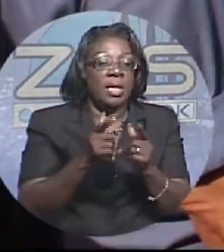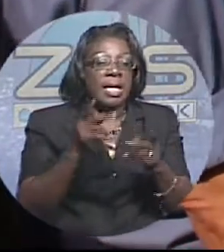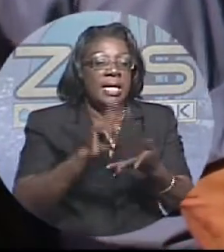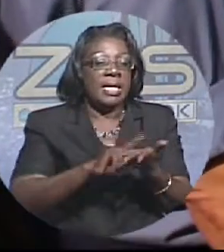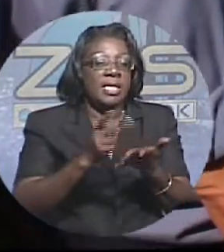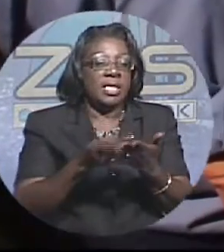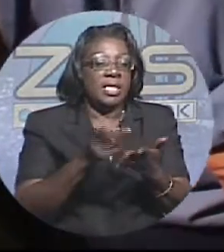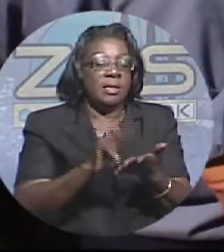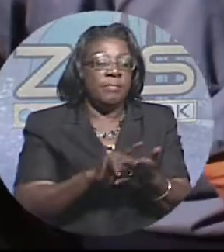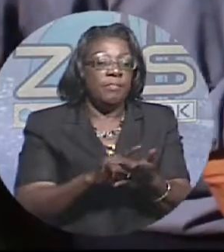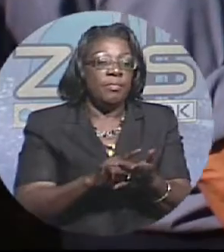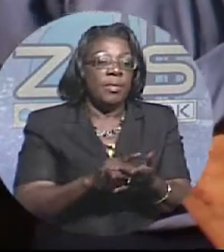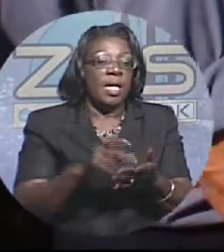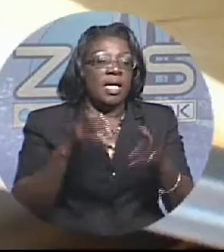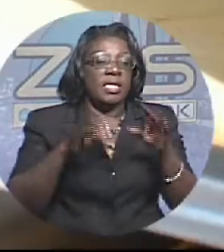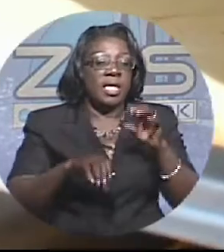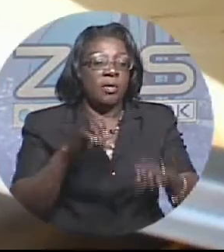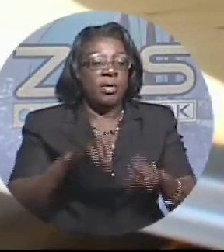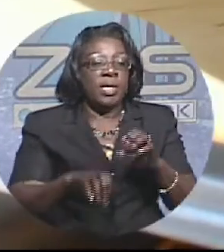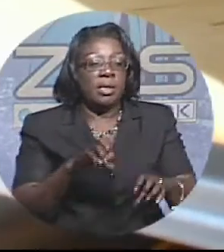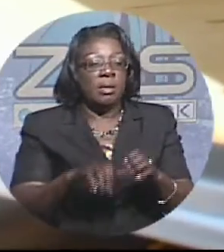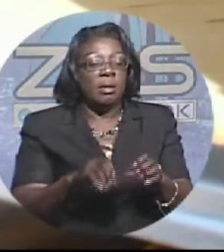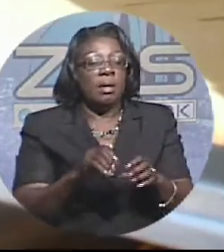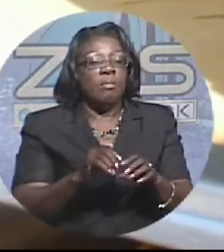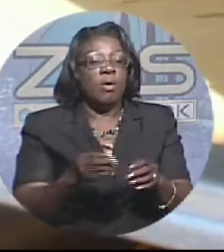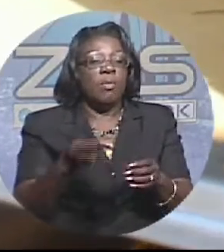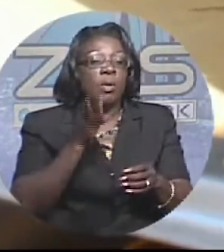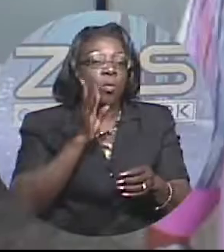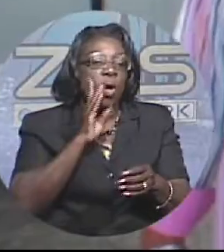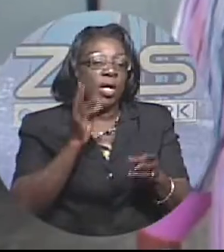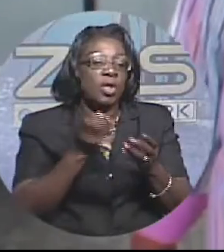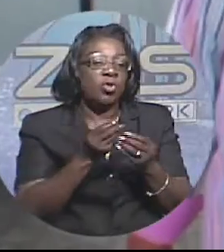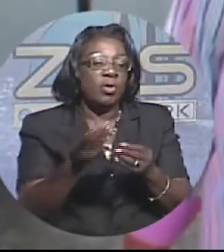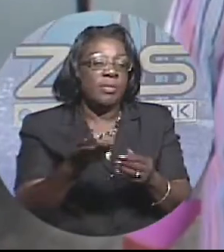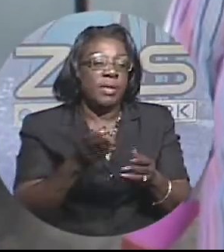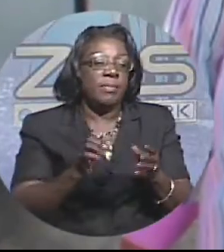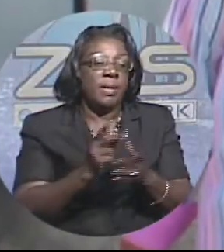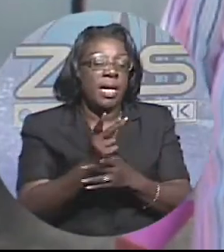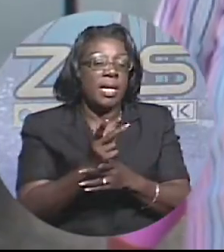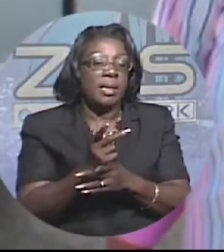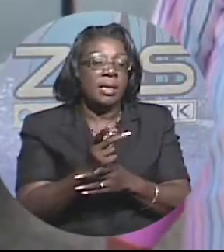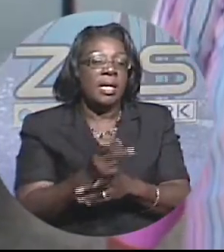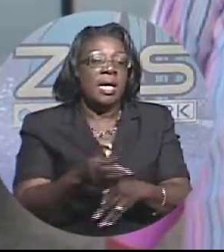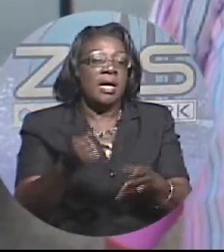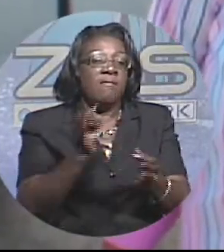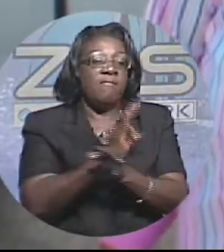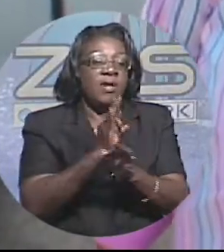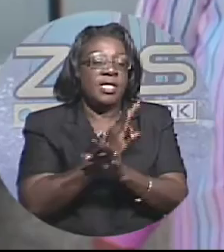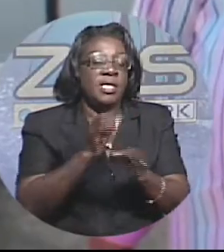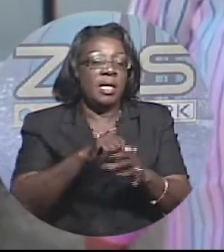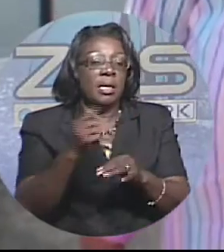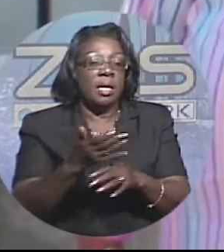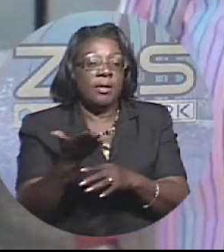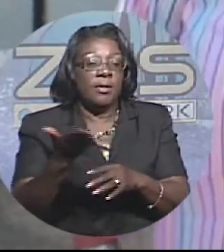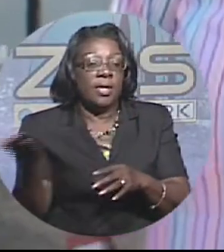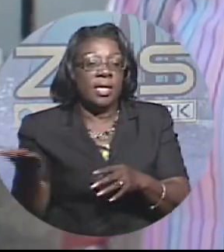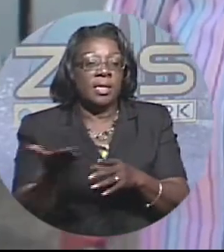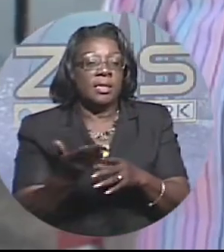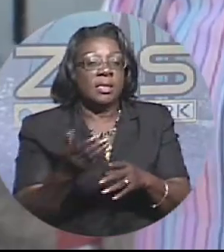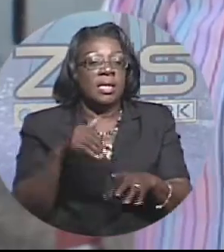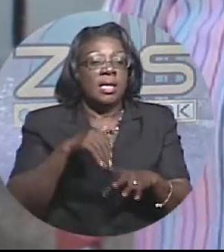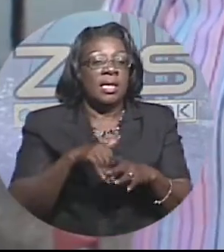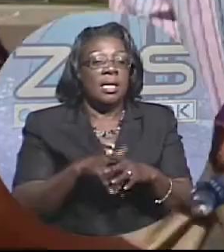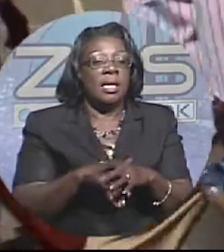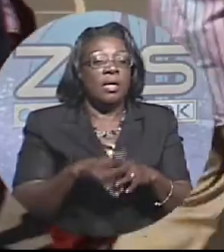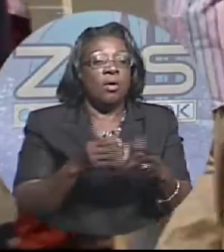storage container, generators, mobile water treatment plant container, a fridge, and other amenities. The announcement